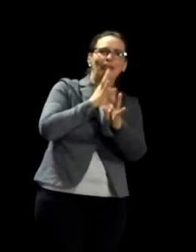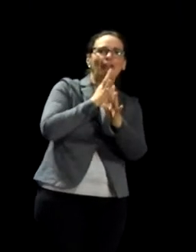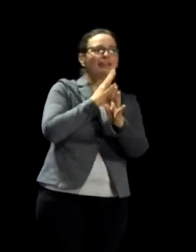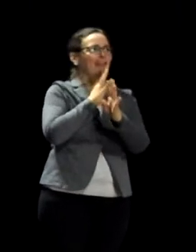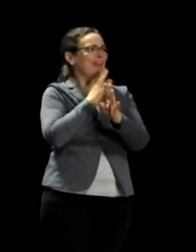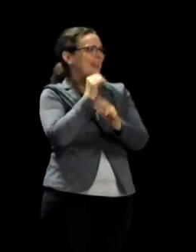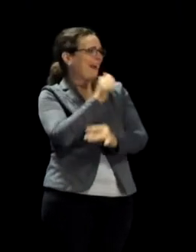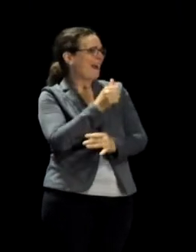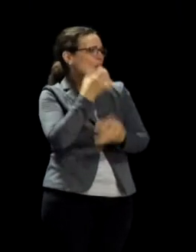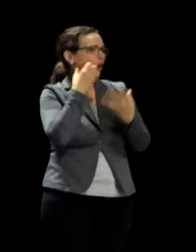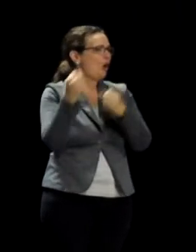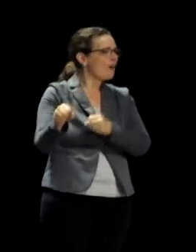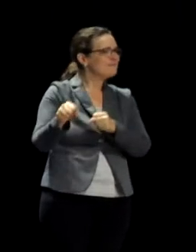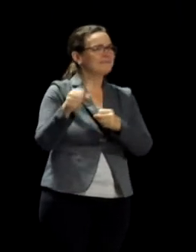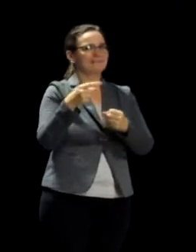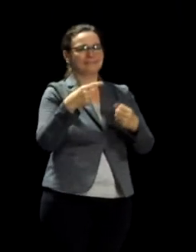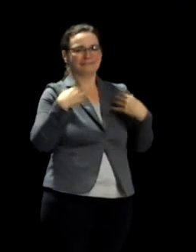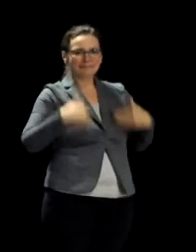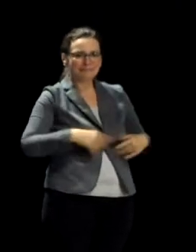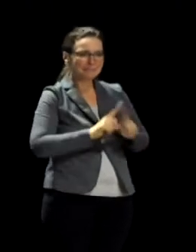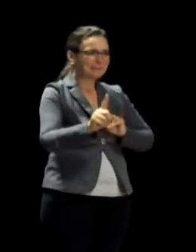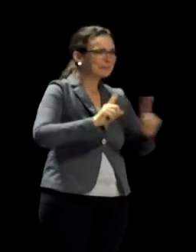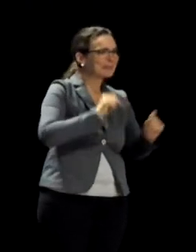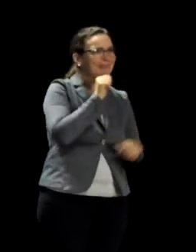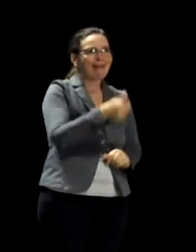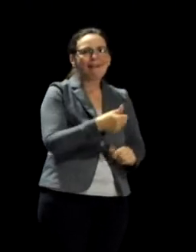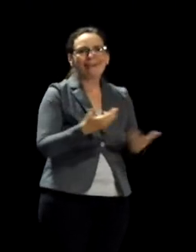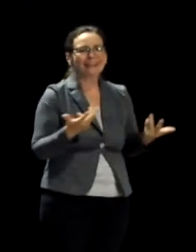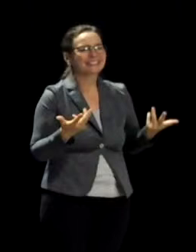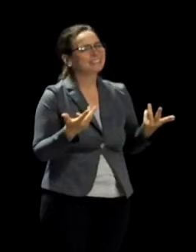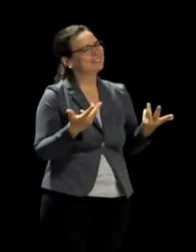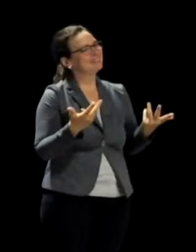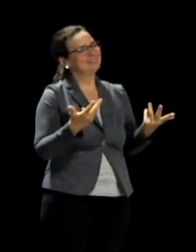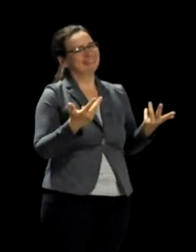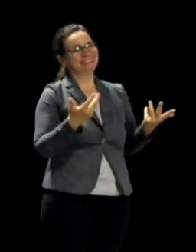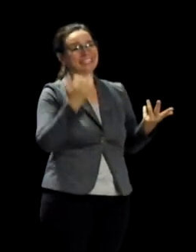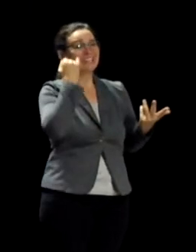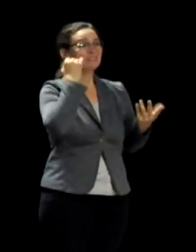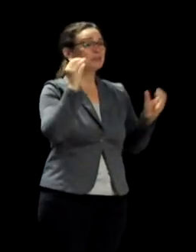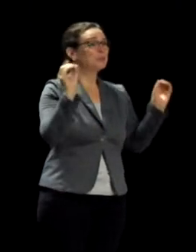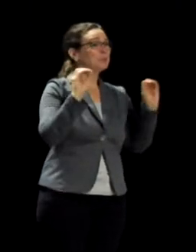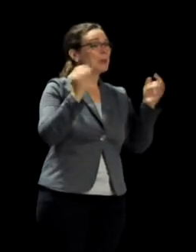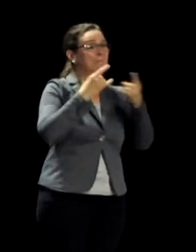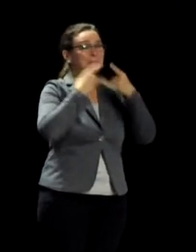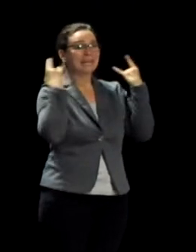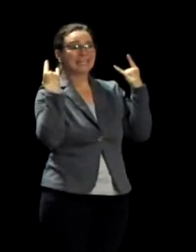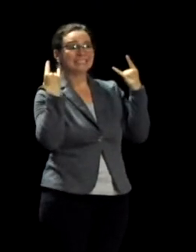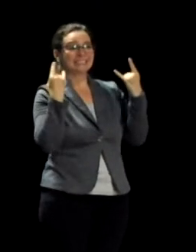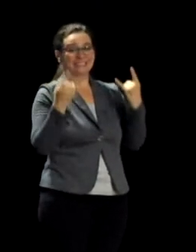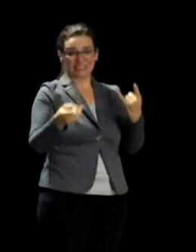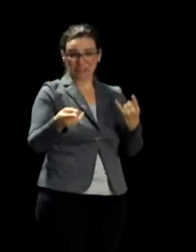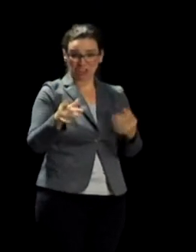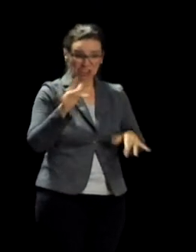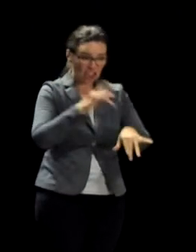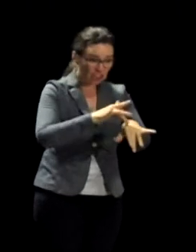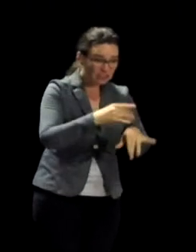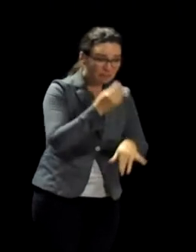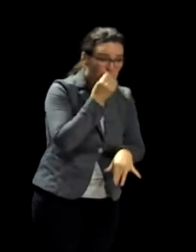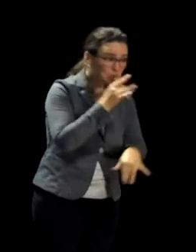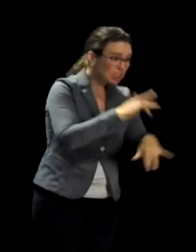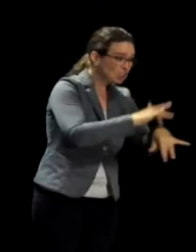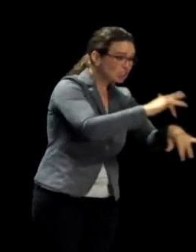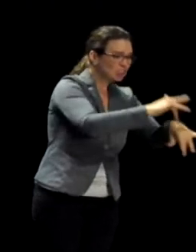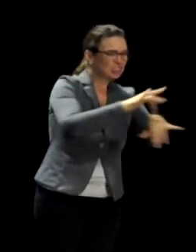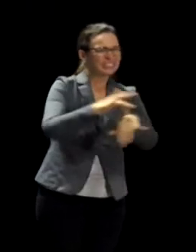know who they had contact with or whatnot. So that's how we kind of mitigate that threat. And